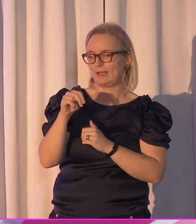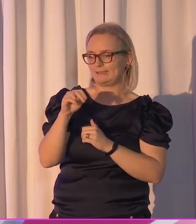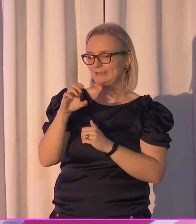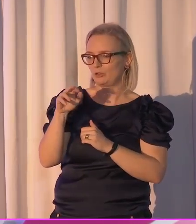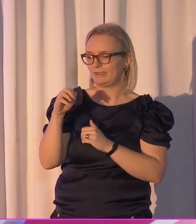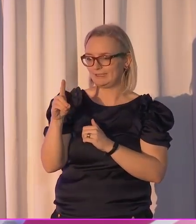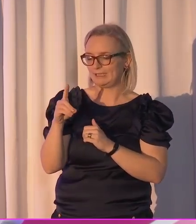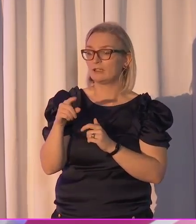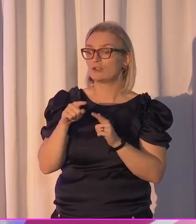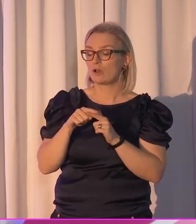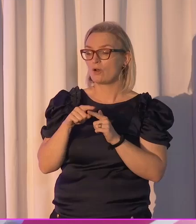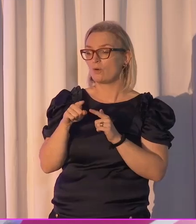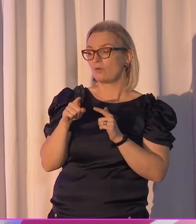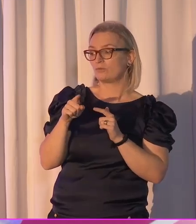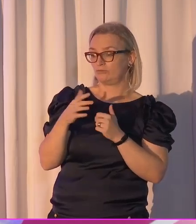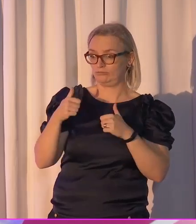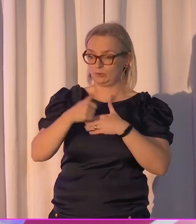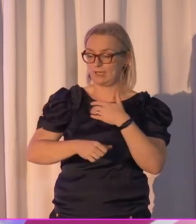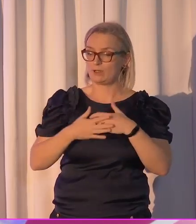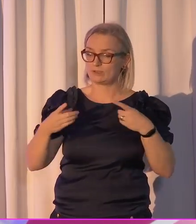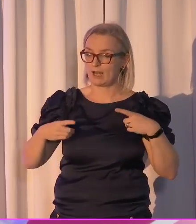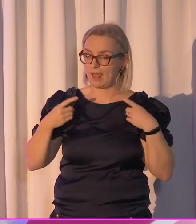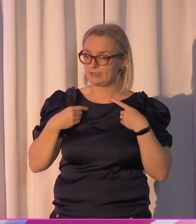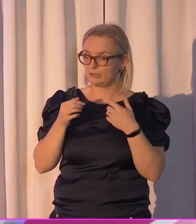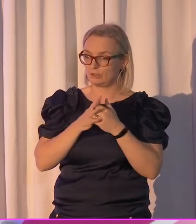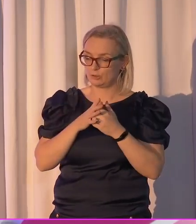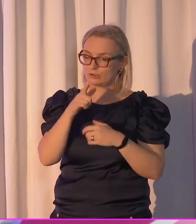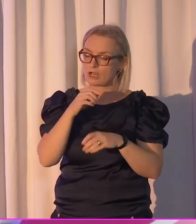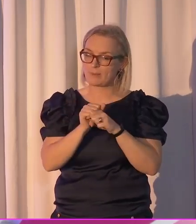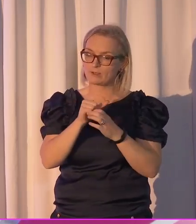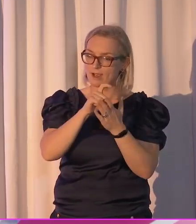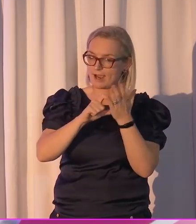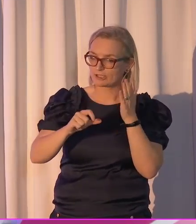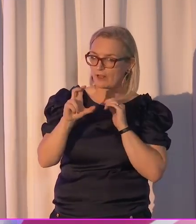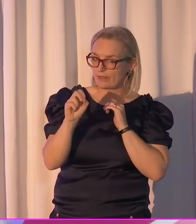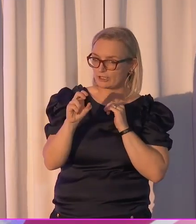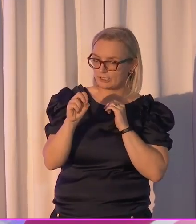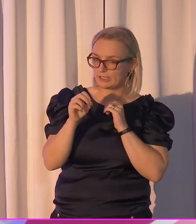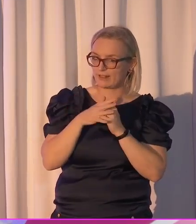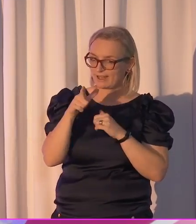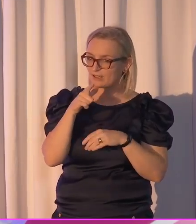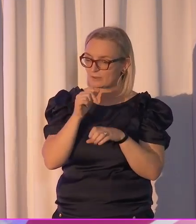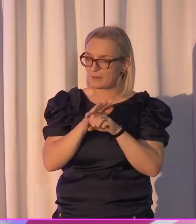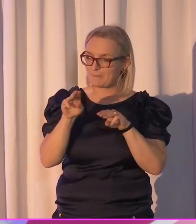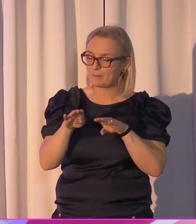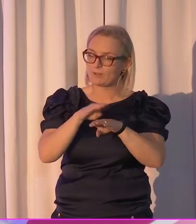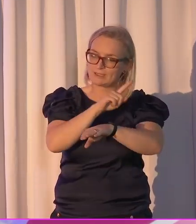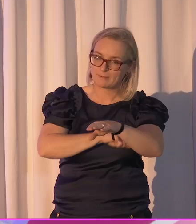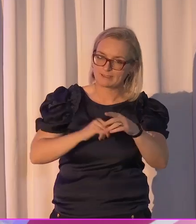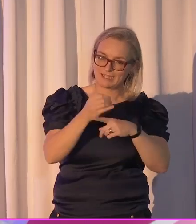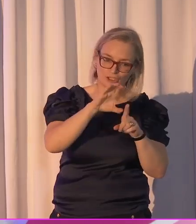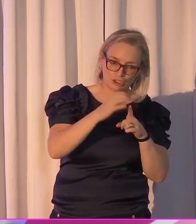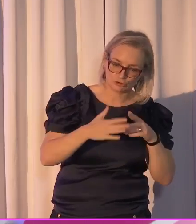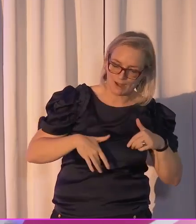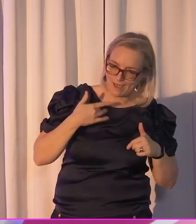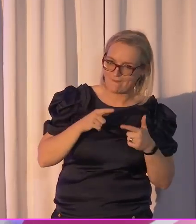And today, we are delighted to consider Article 30, which addresses the participation of people with disabilities in cultural